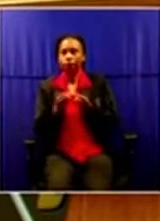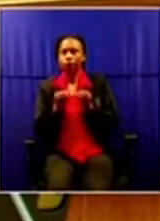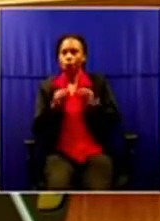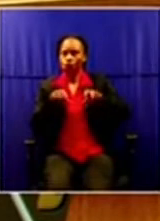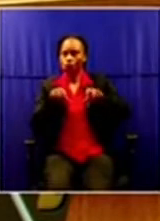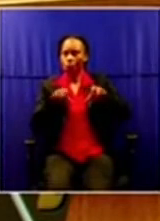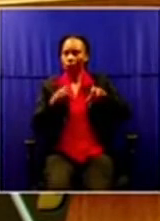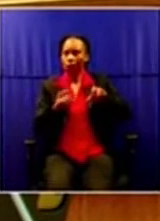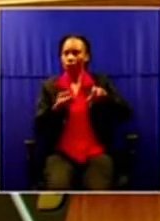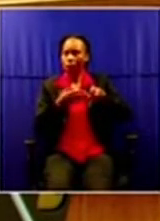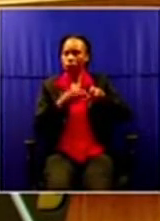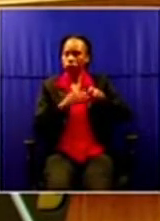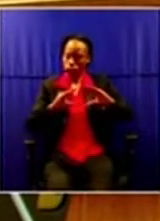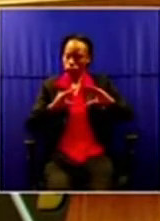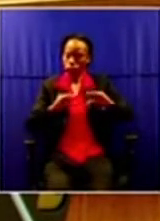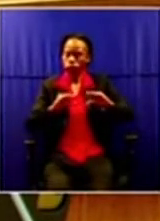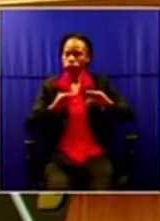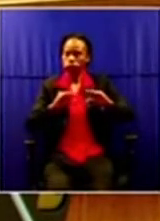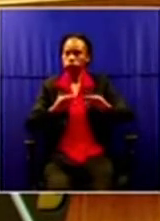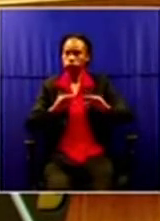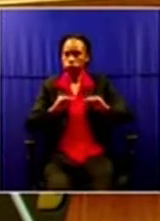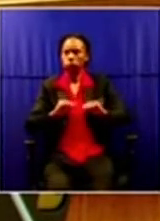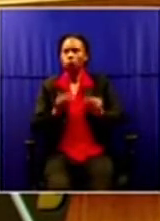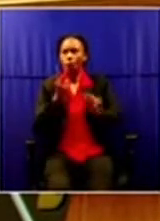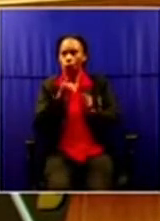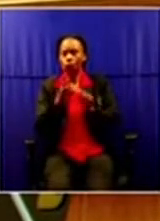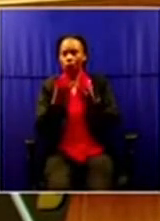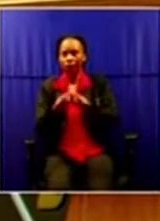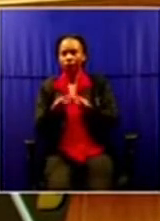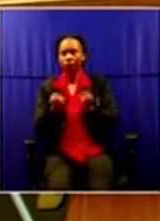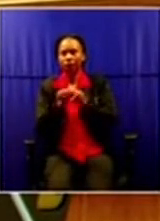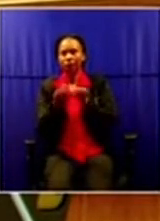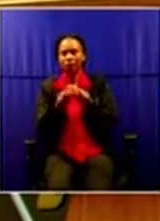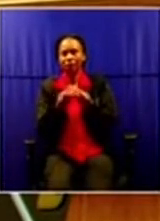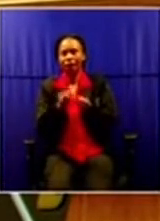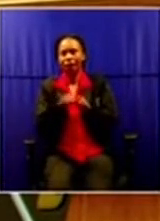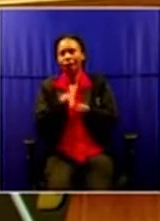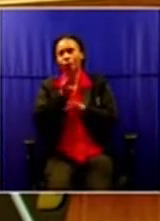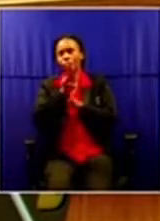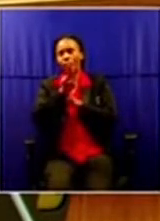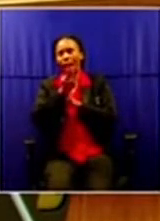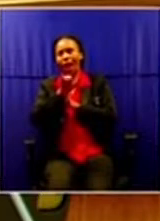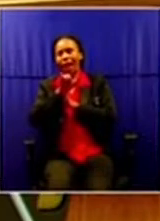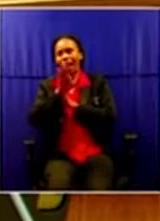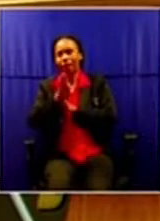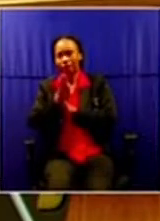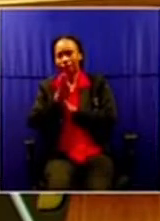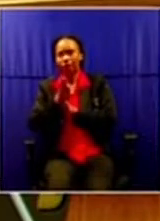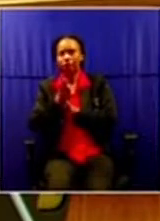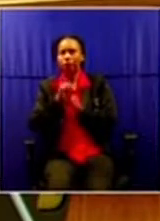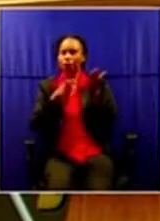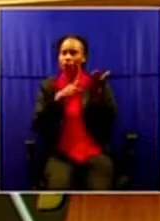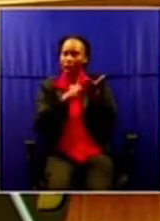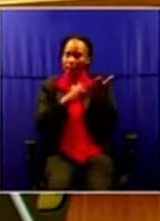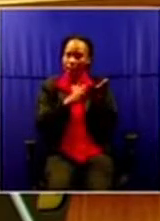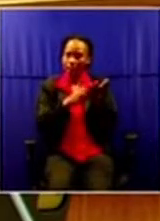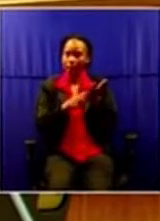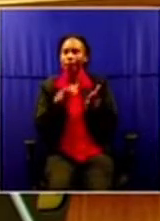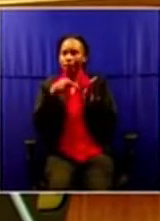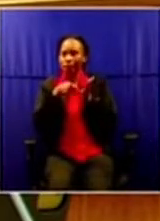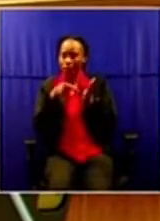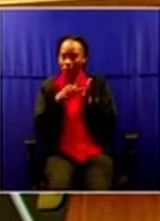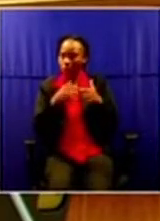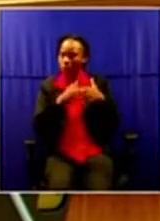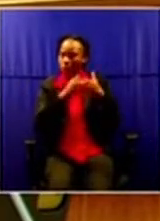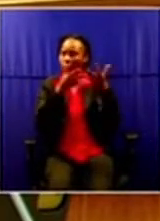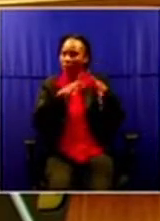measures such as the UIF TERS that were implemented as part of our emergency stimulus